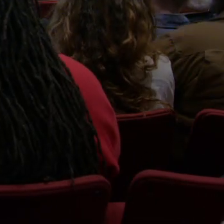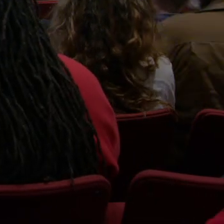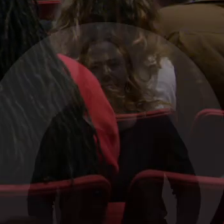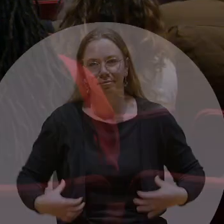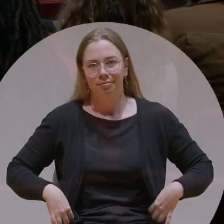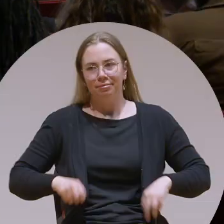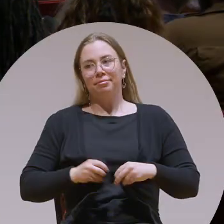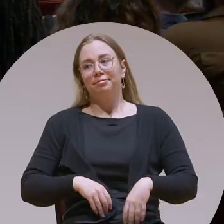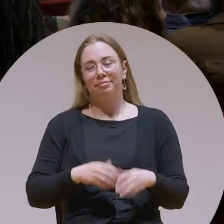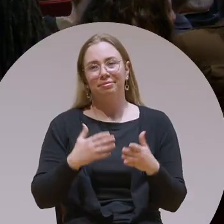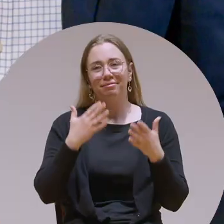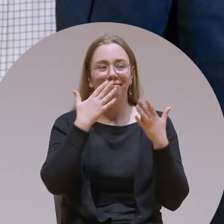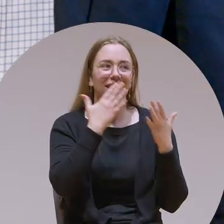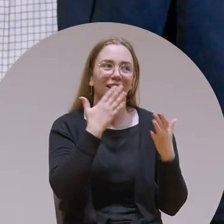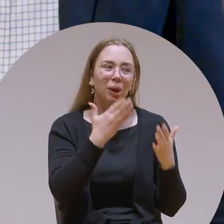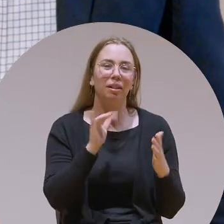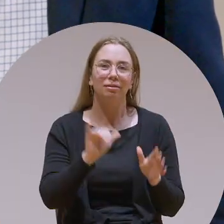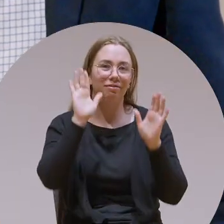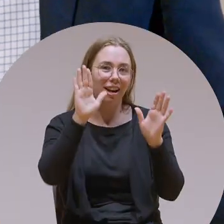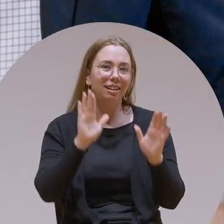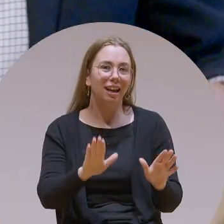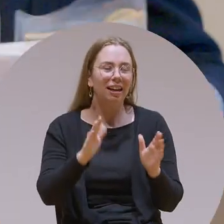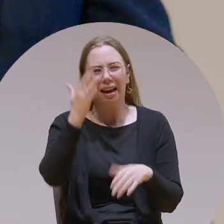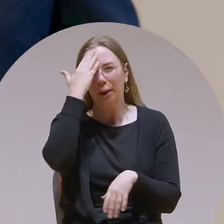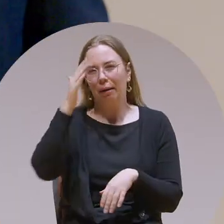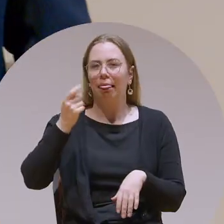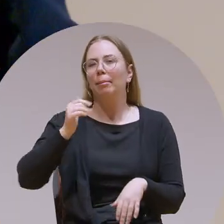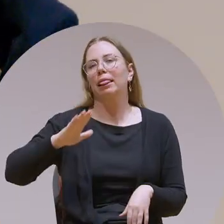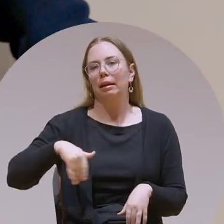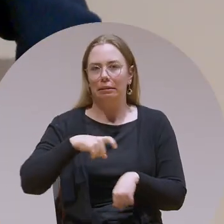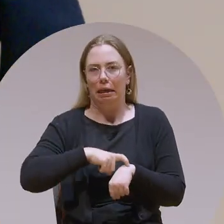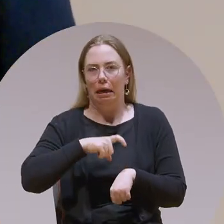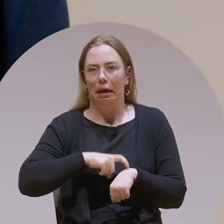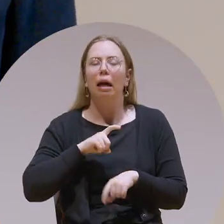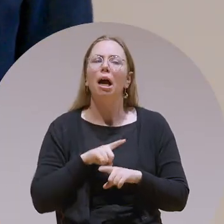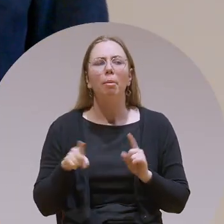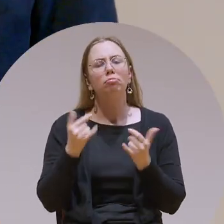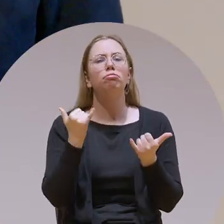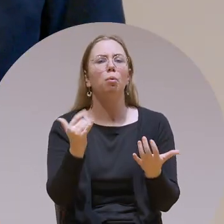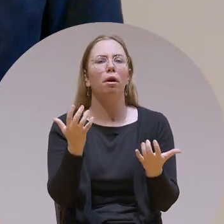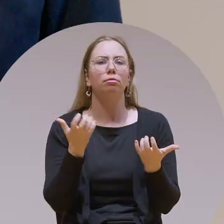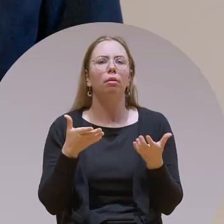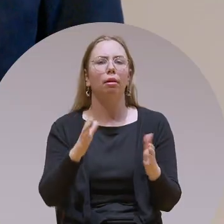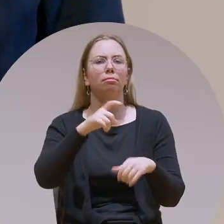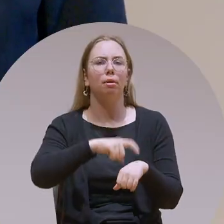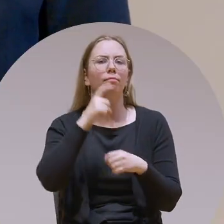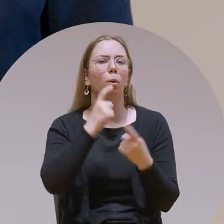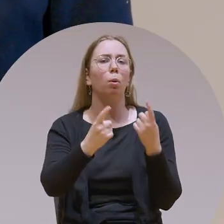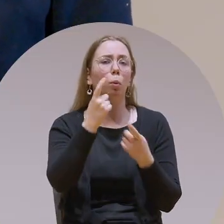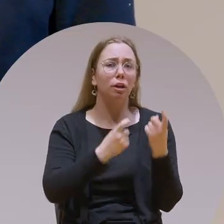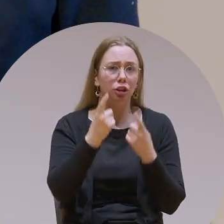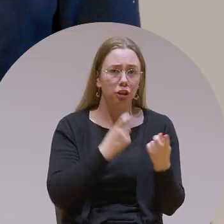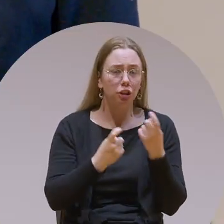Thank you. That was absolutely fantastic. We're running a little bit late, but I know that Lucian had some time for a few questions. So if you'd raise